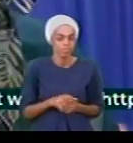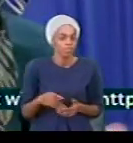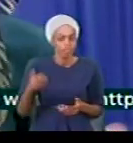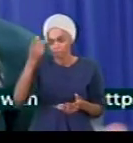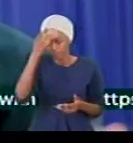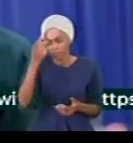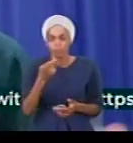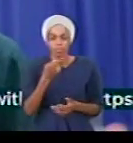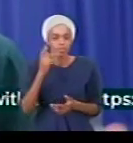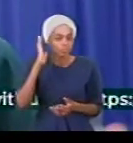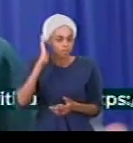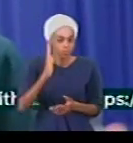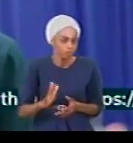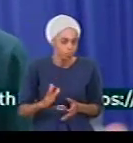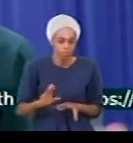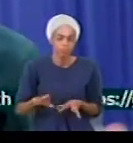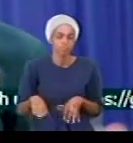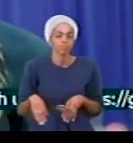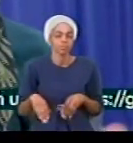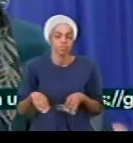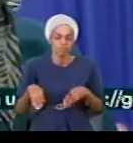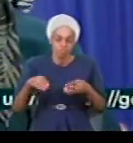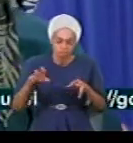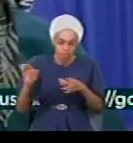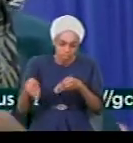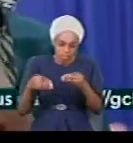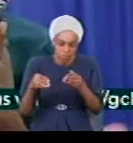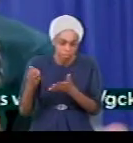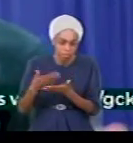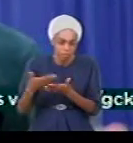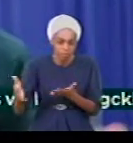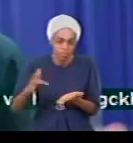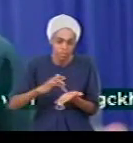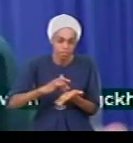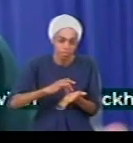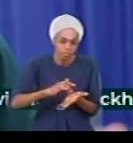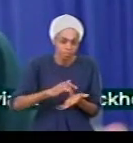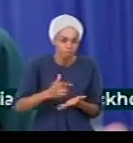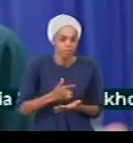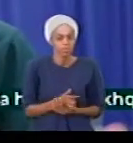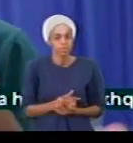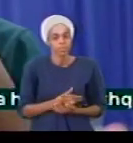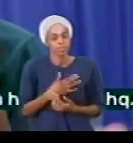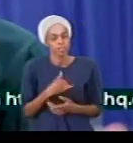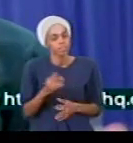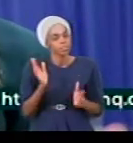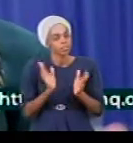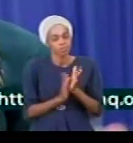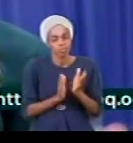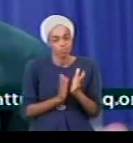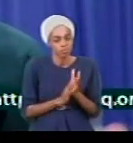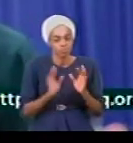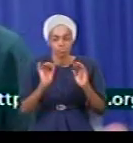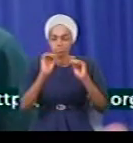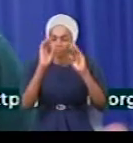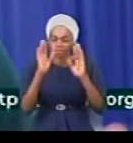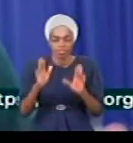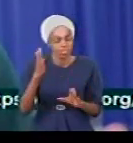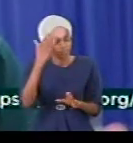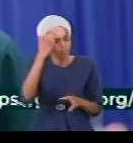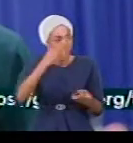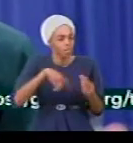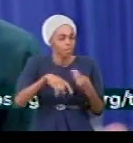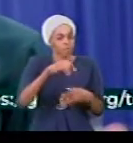they actually know about my issue but I thank God healed me